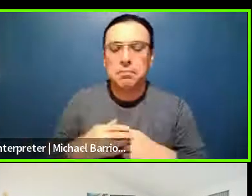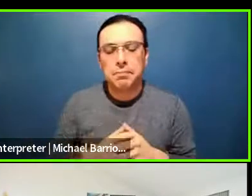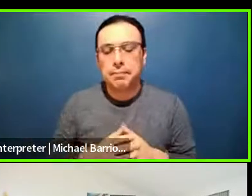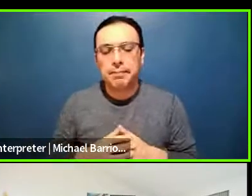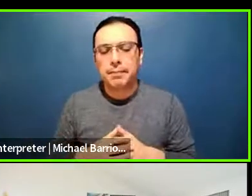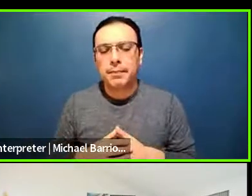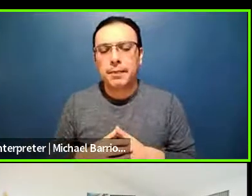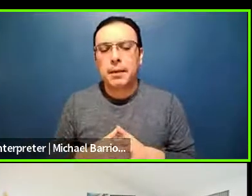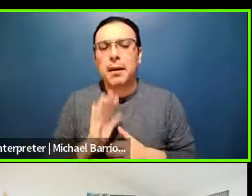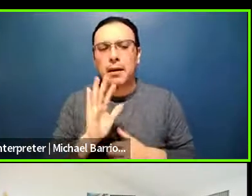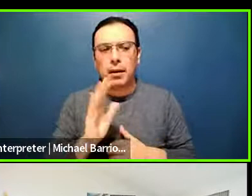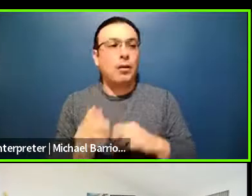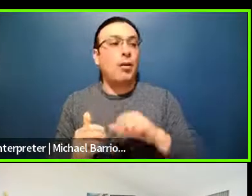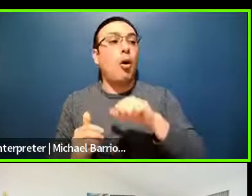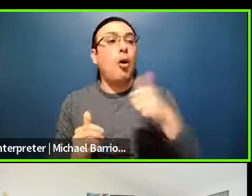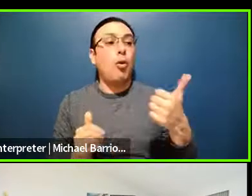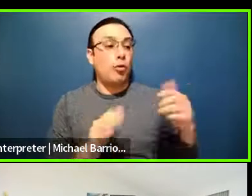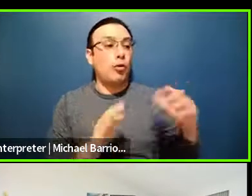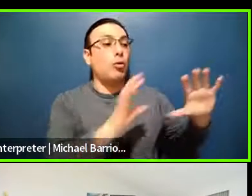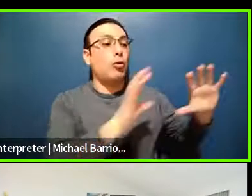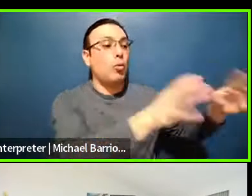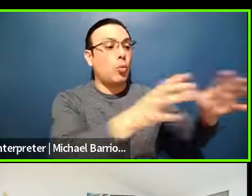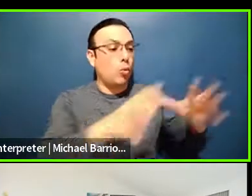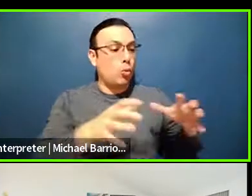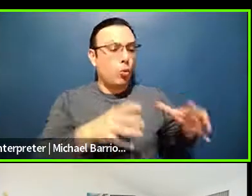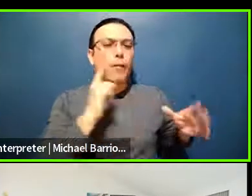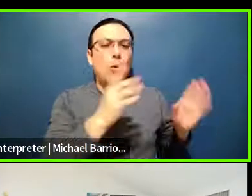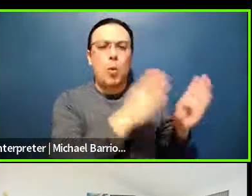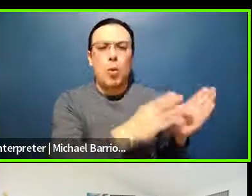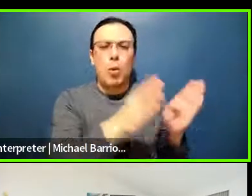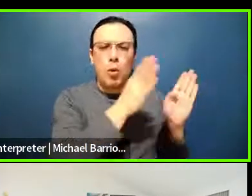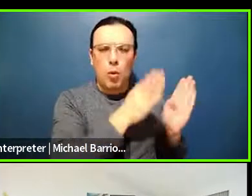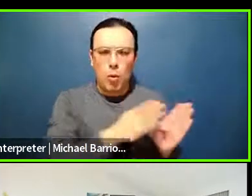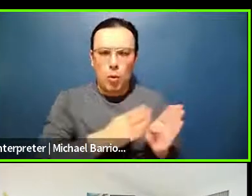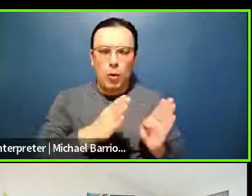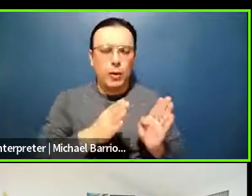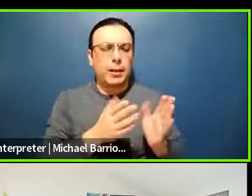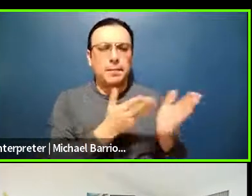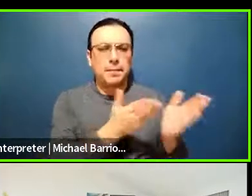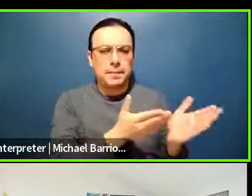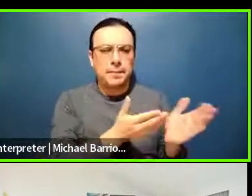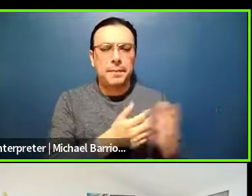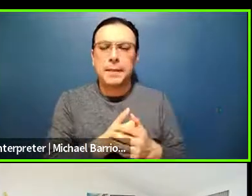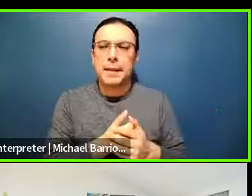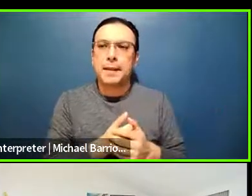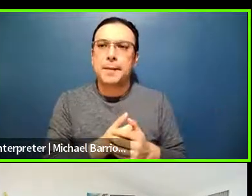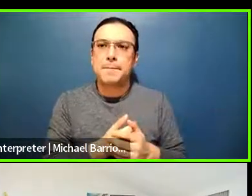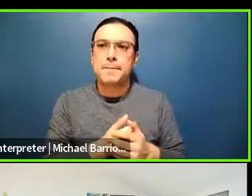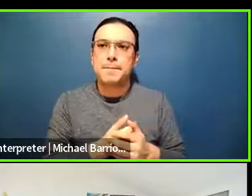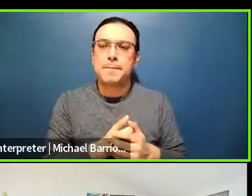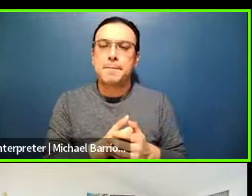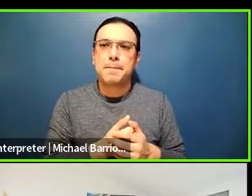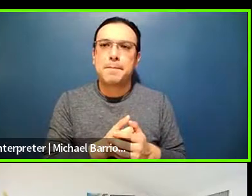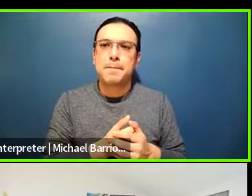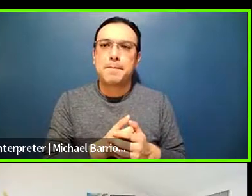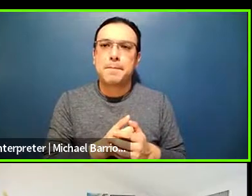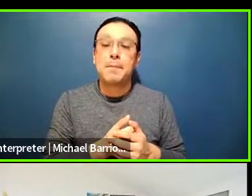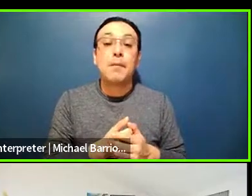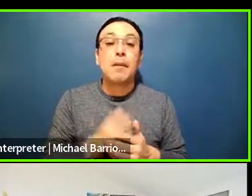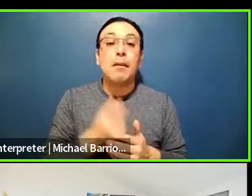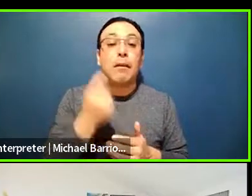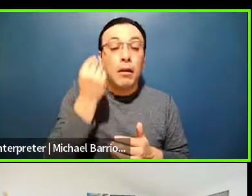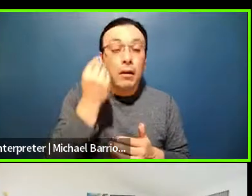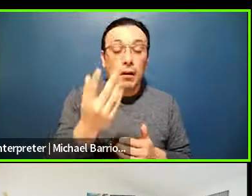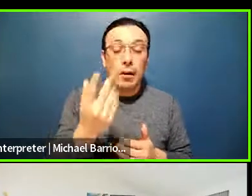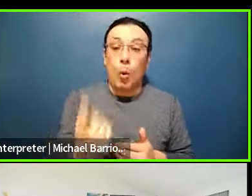communities that I belong to, there isn't one community. Like we say disability community and queer community, but